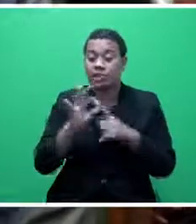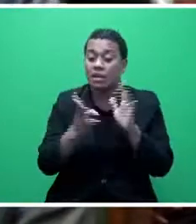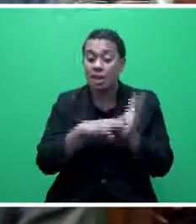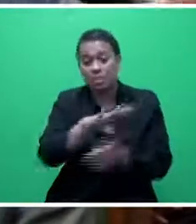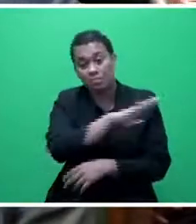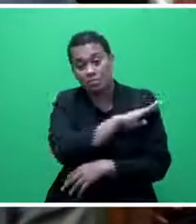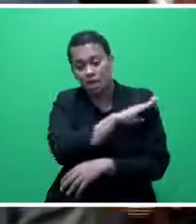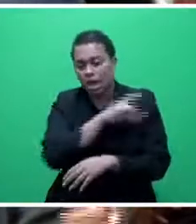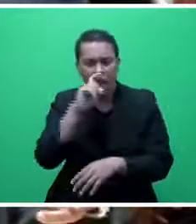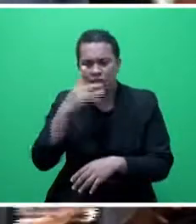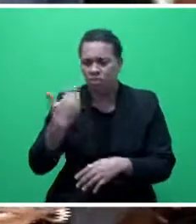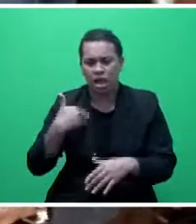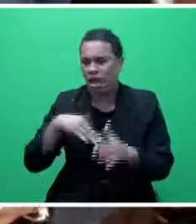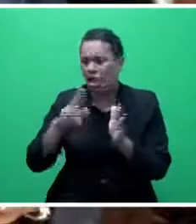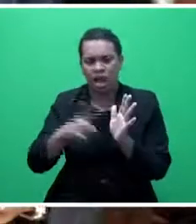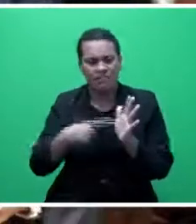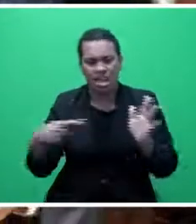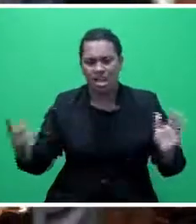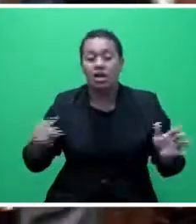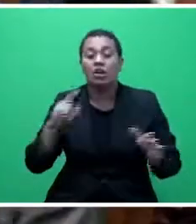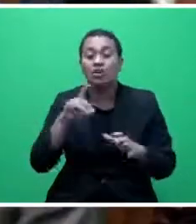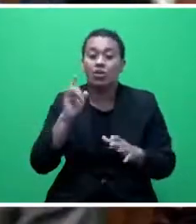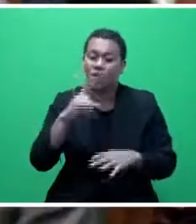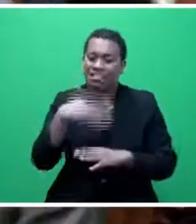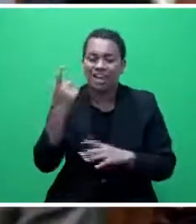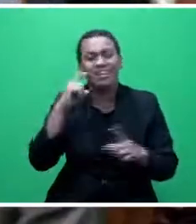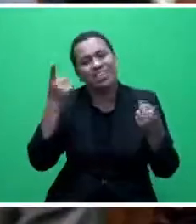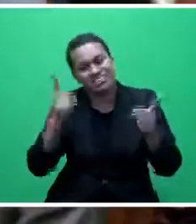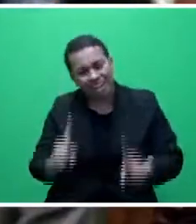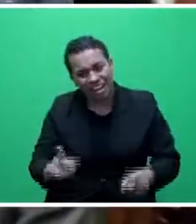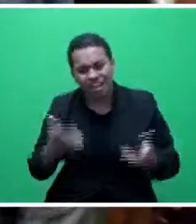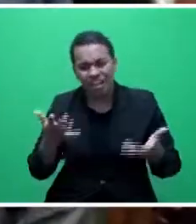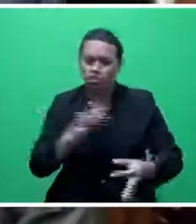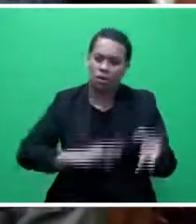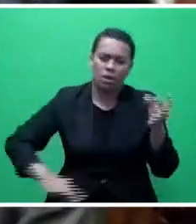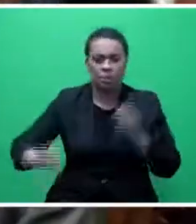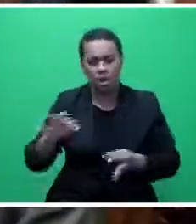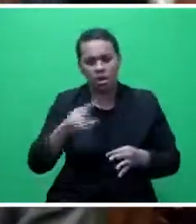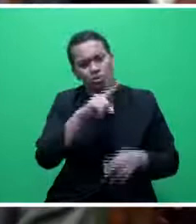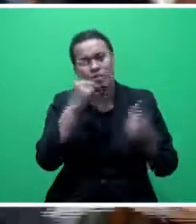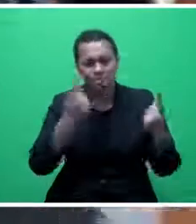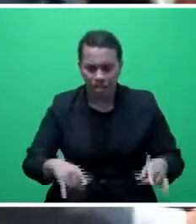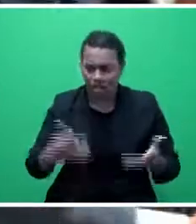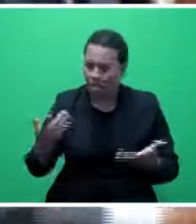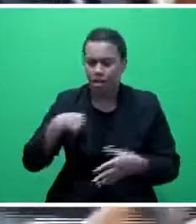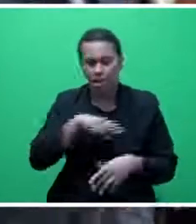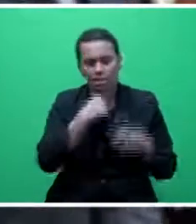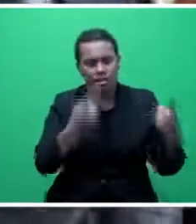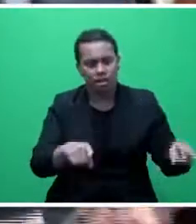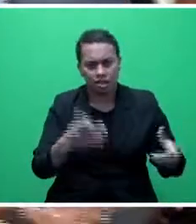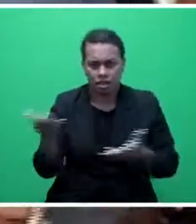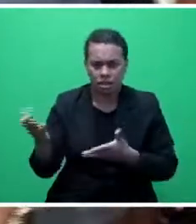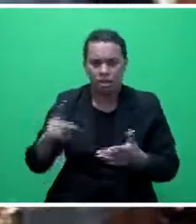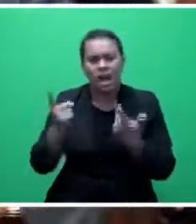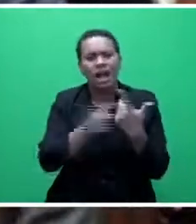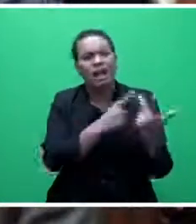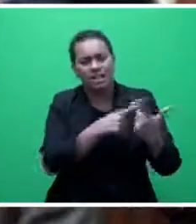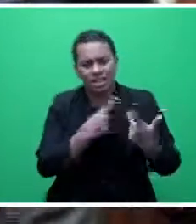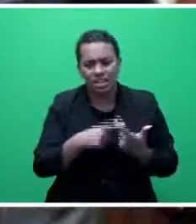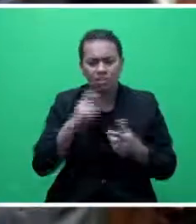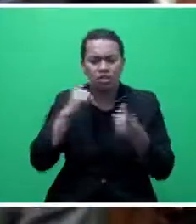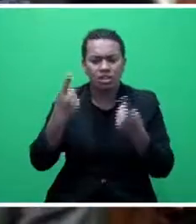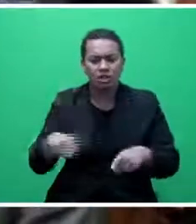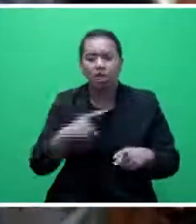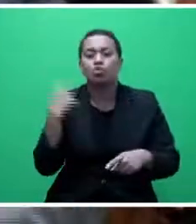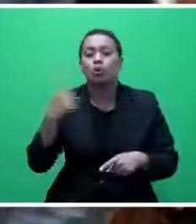All of us are mortals. We will die one day. You will die, I will die, Honorable Prime Minister will die. Whoever is the next